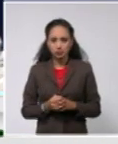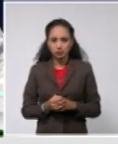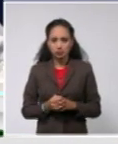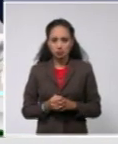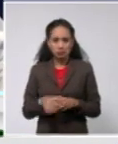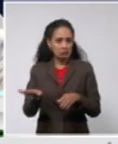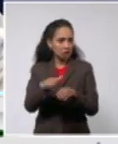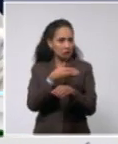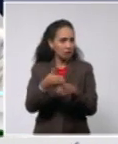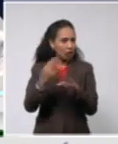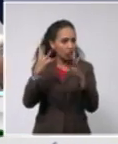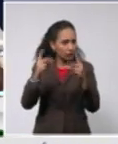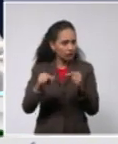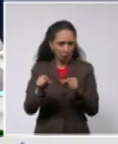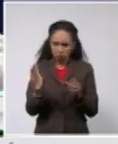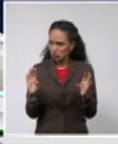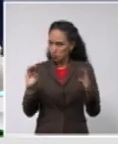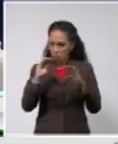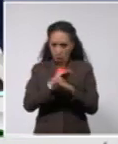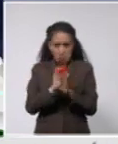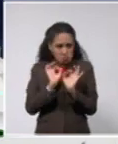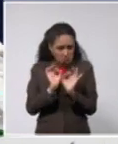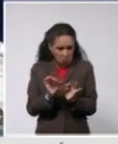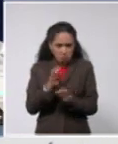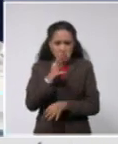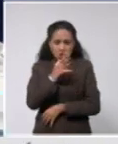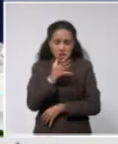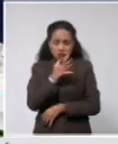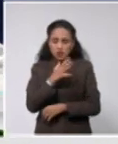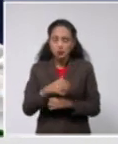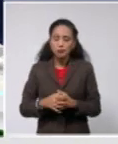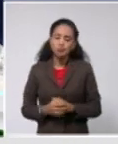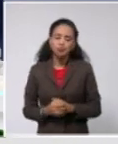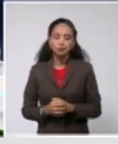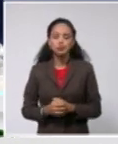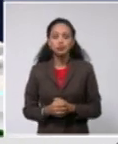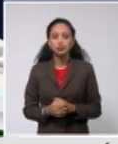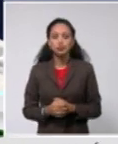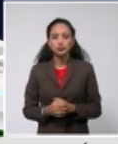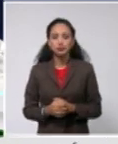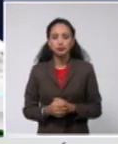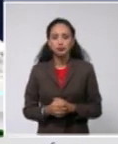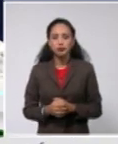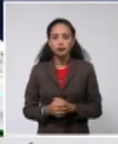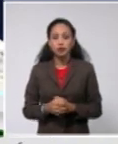85.6%, have recovered from the virus and been discharged from hospital.